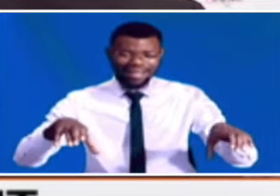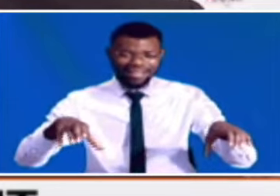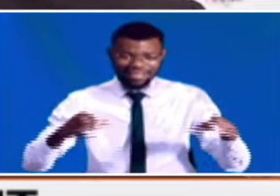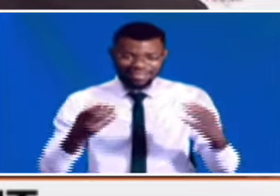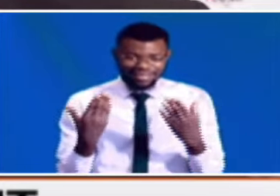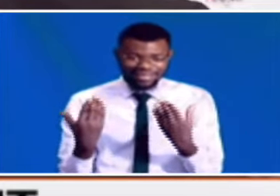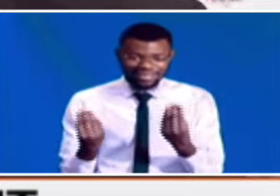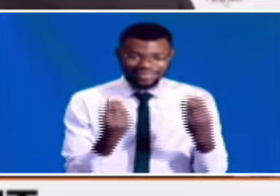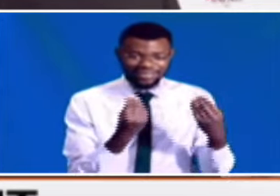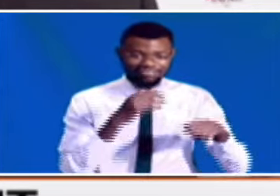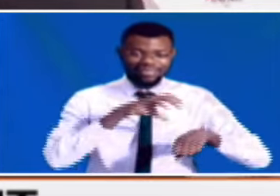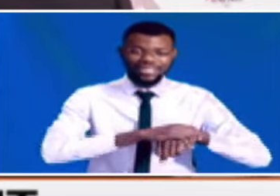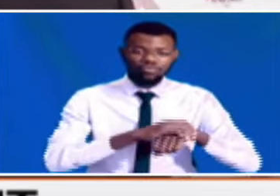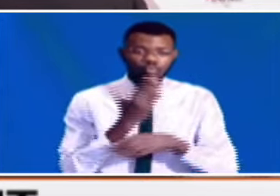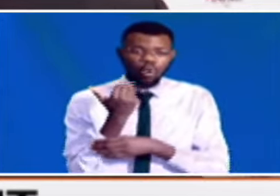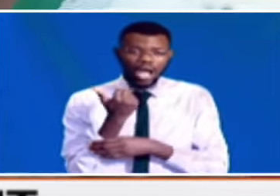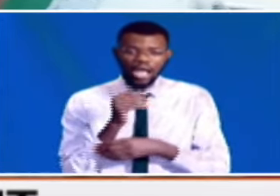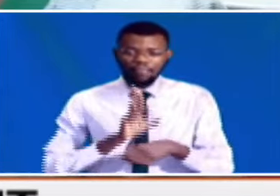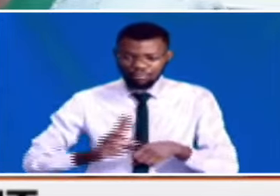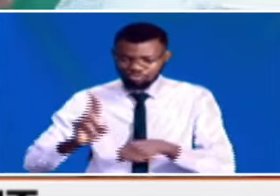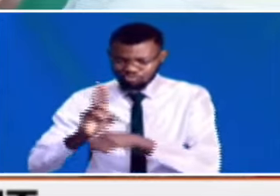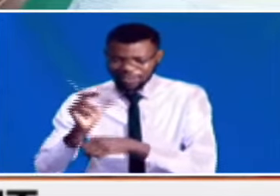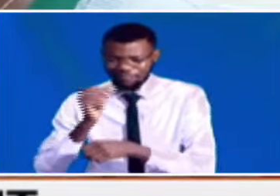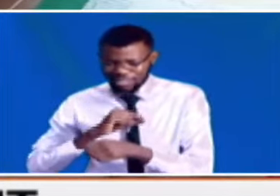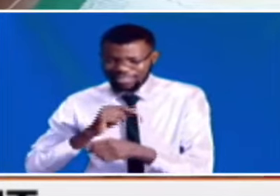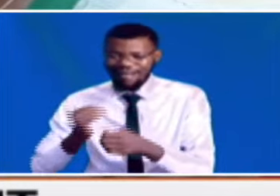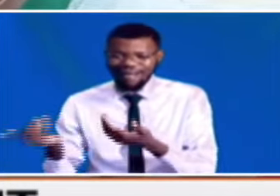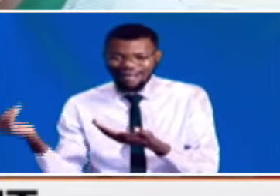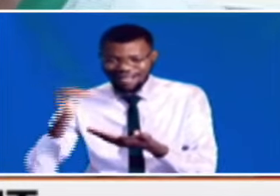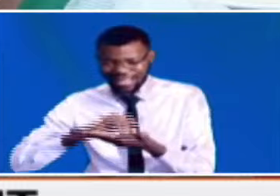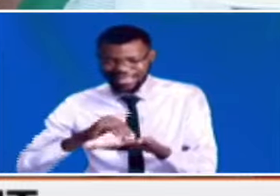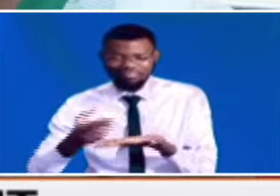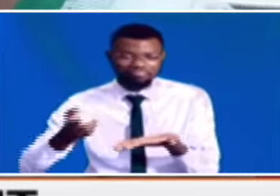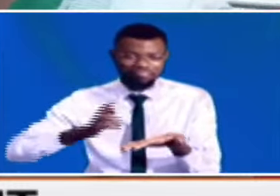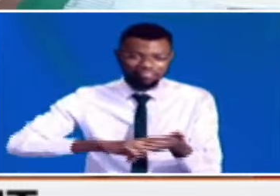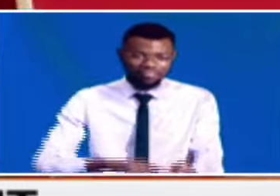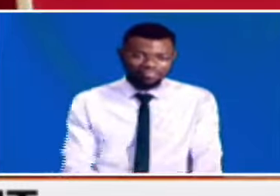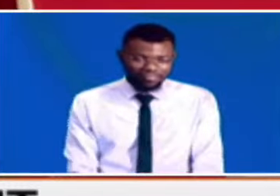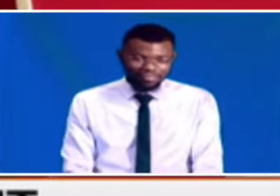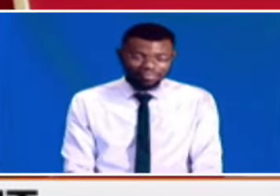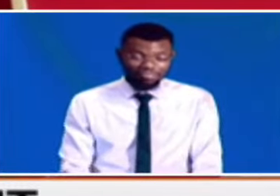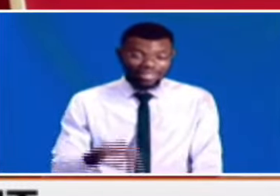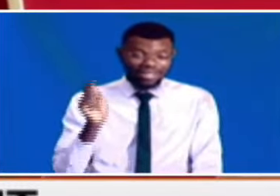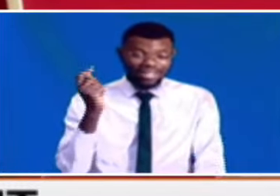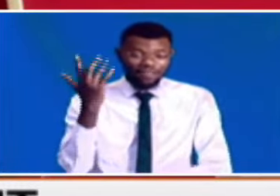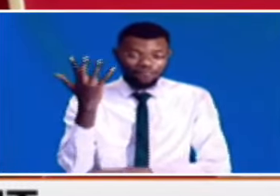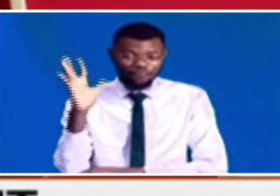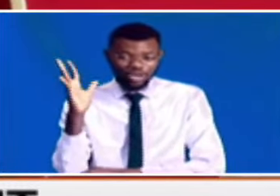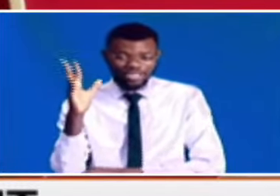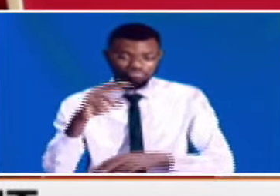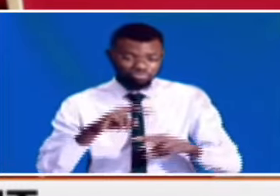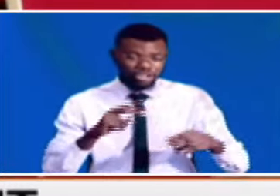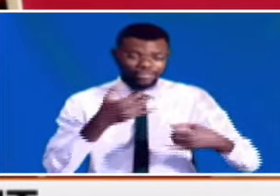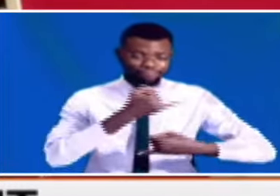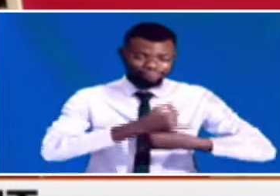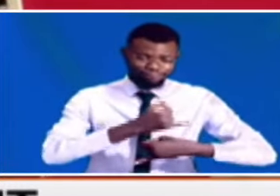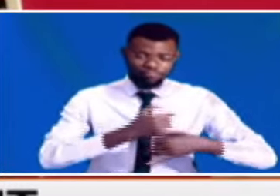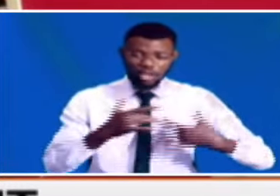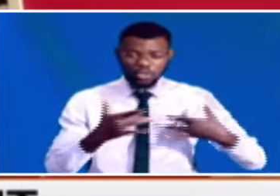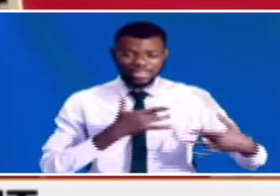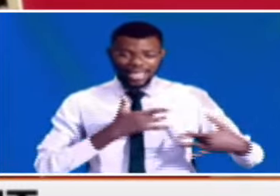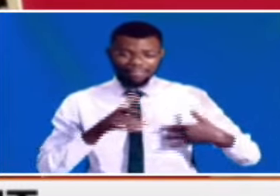us, because we are able to recycle the same. The Kenya Forestry Research Institute has raised environmental concerns. Nelly Odor,